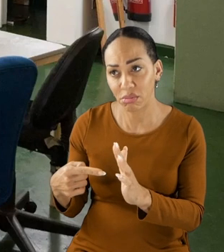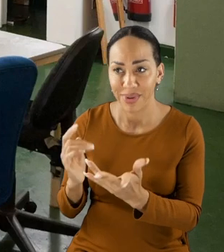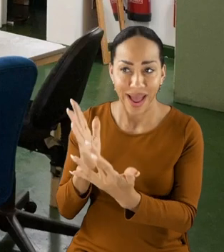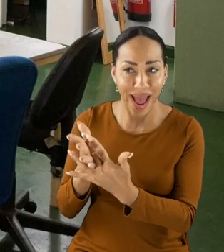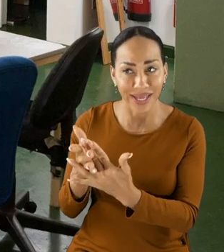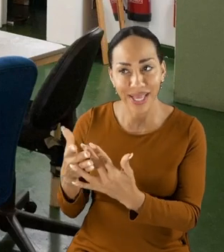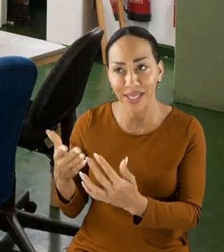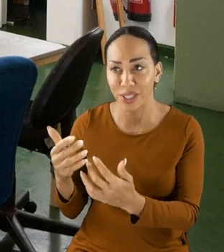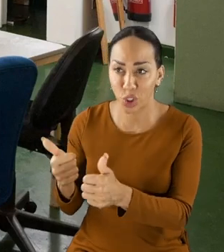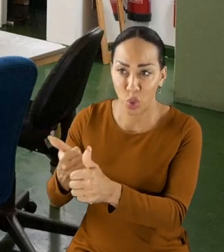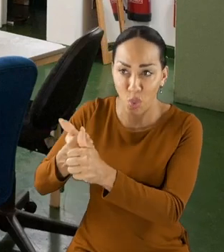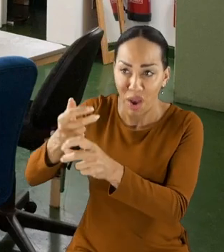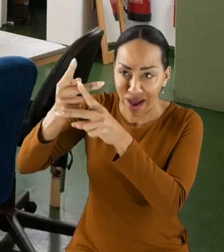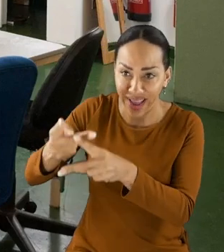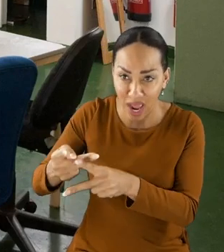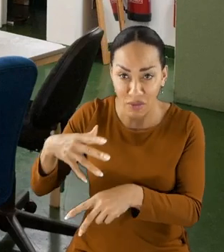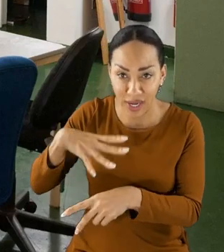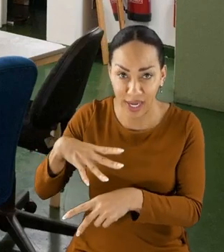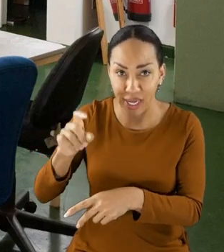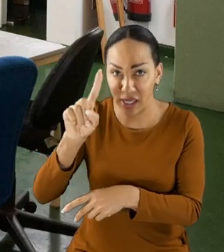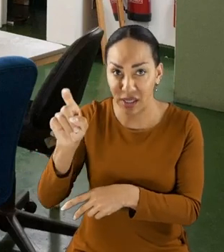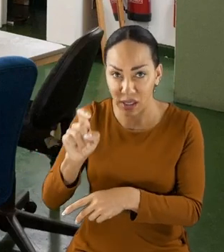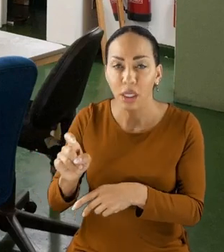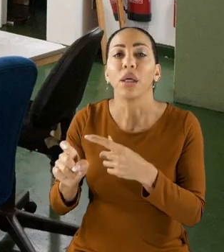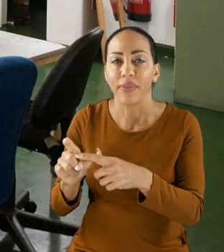There is that, like, there's a very deliberate kind of